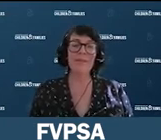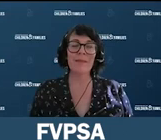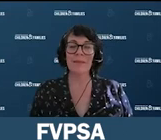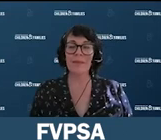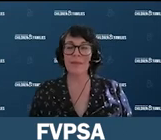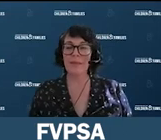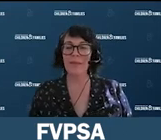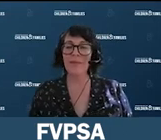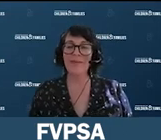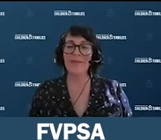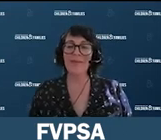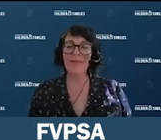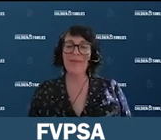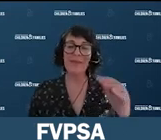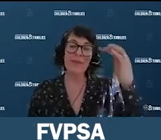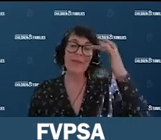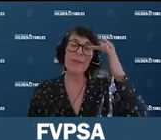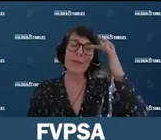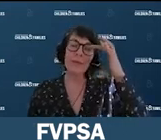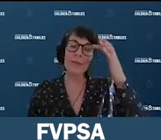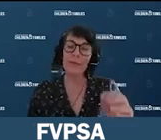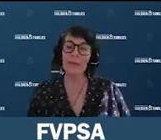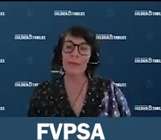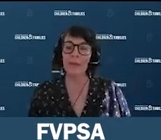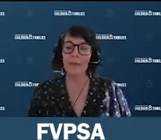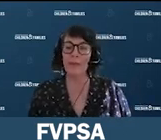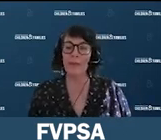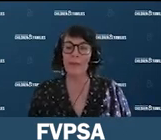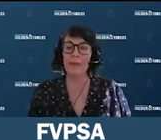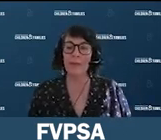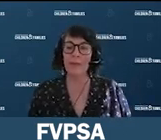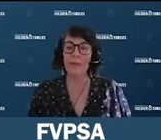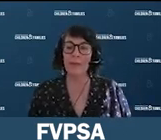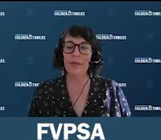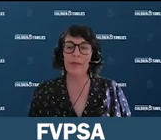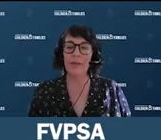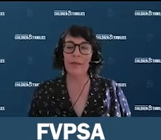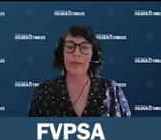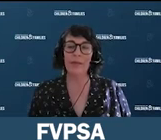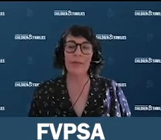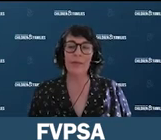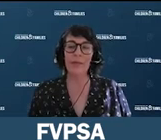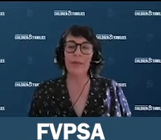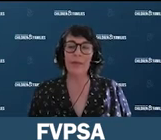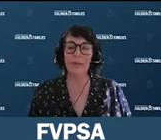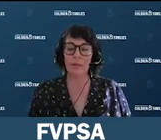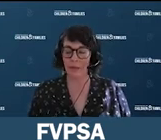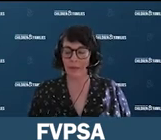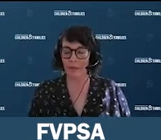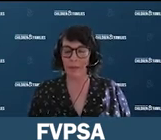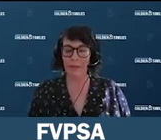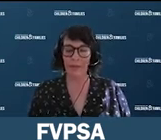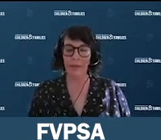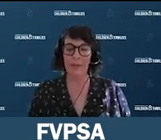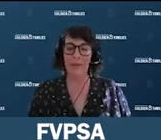are allowable, but if you have questions, never hesitate to reach out to your FVPSA project officer for guidance. Now I'm going to pass it back over